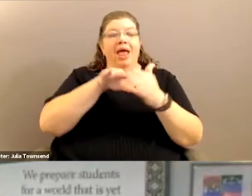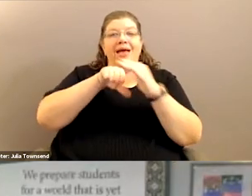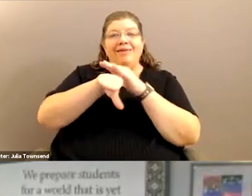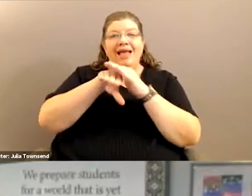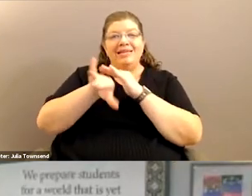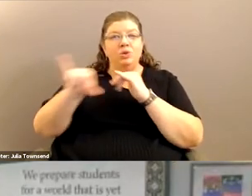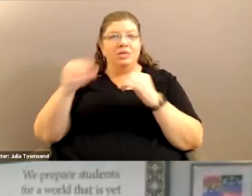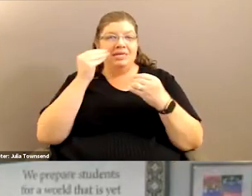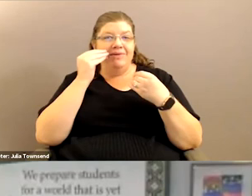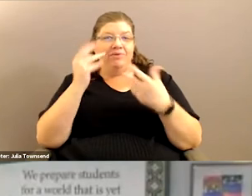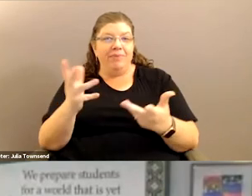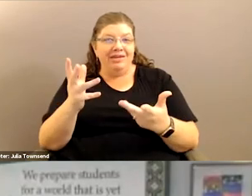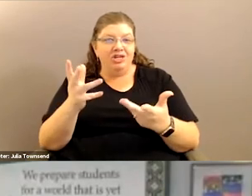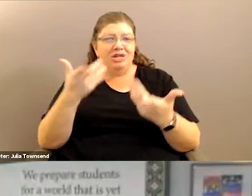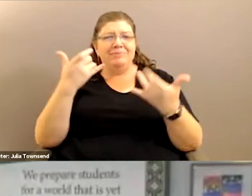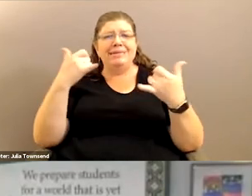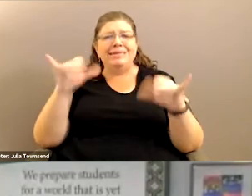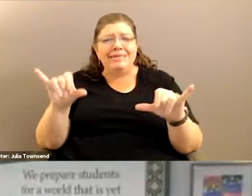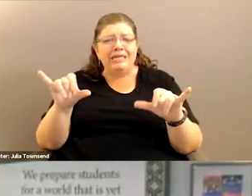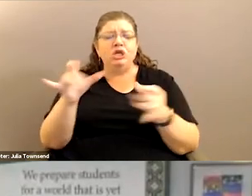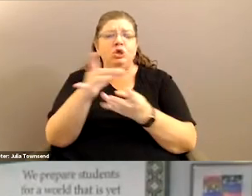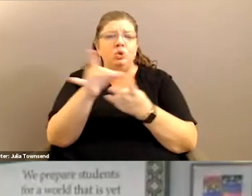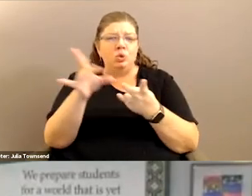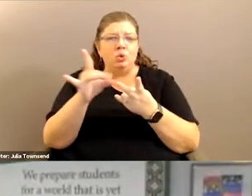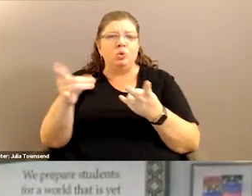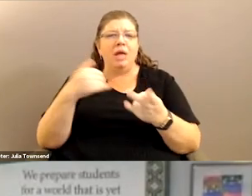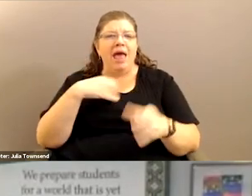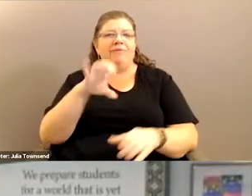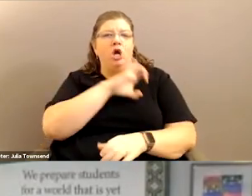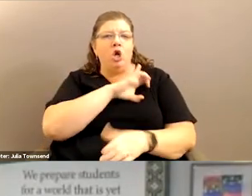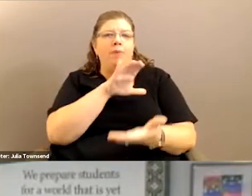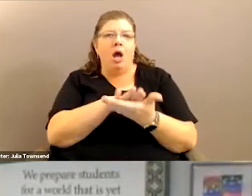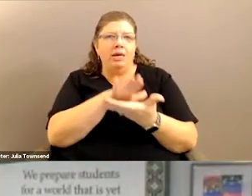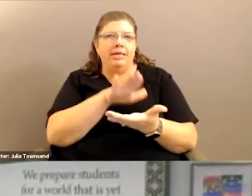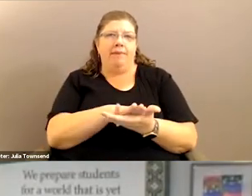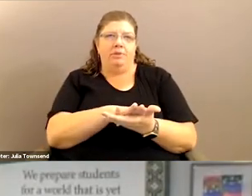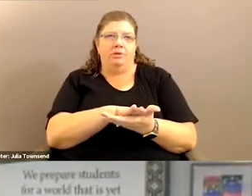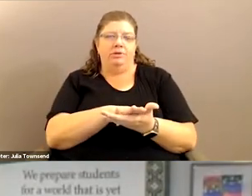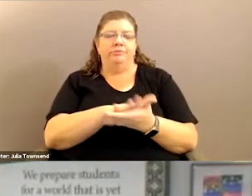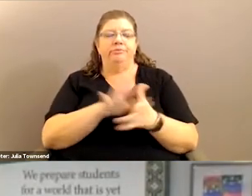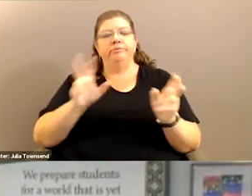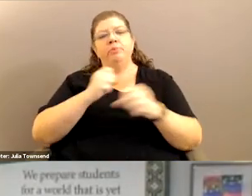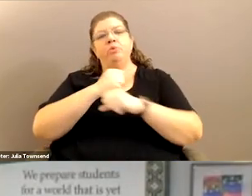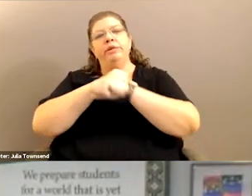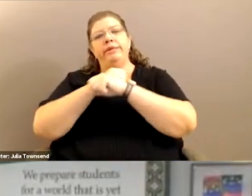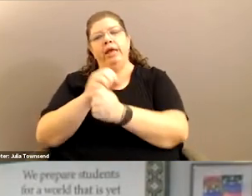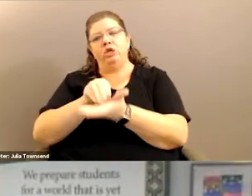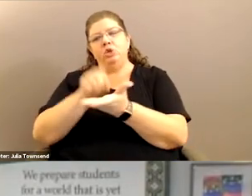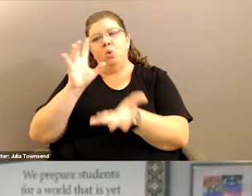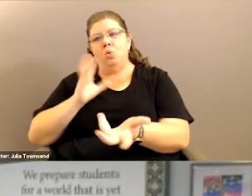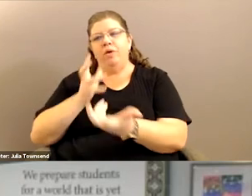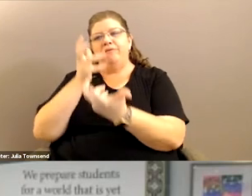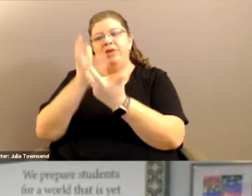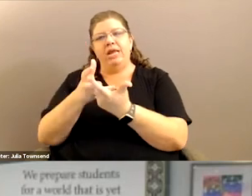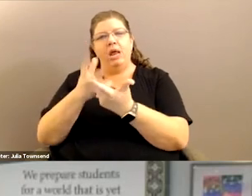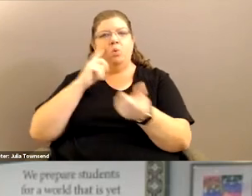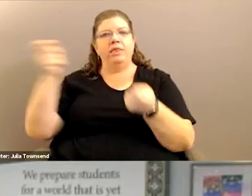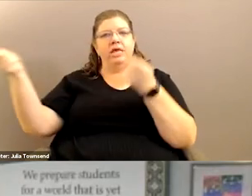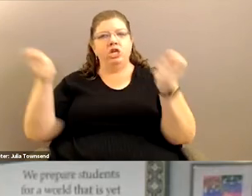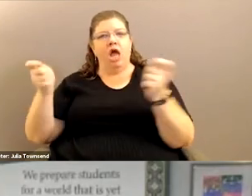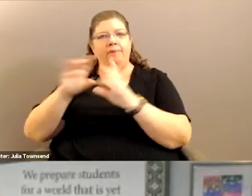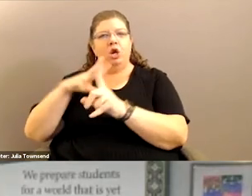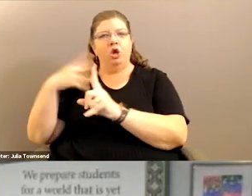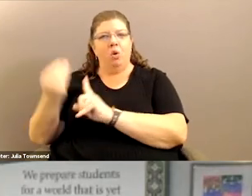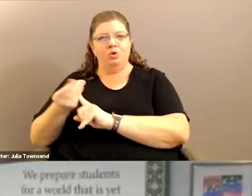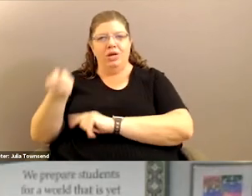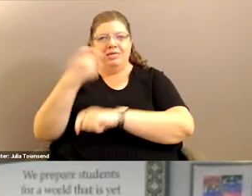information but is still choosing to have a cop on campus protecting the students that fit in with the dominant culture rather than the